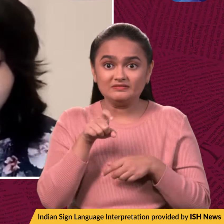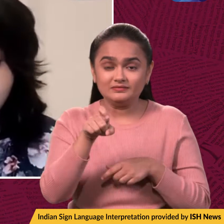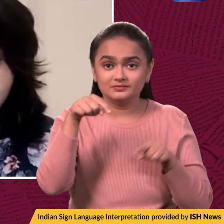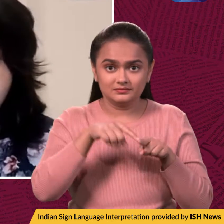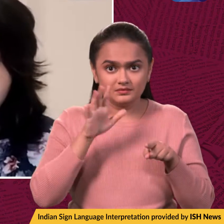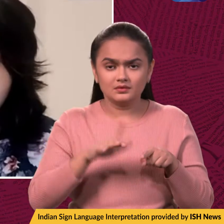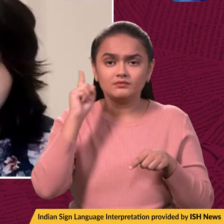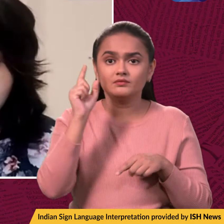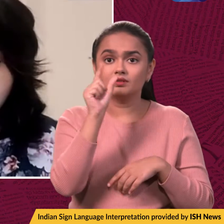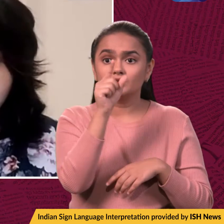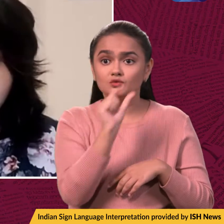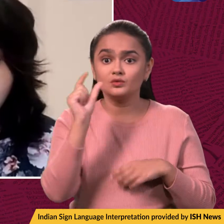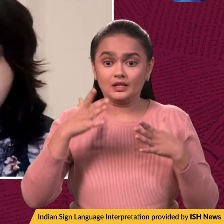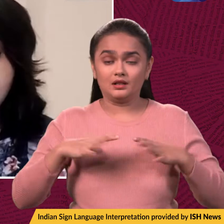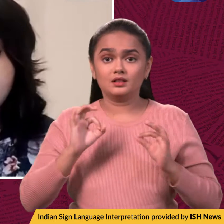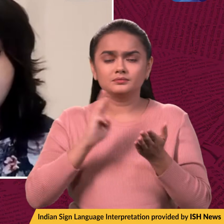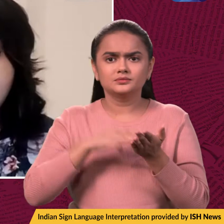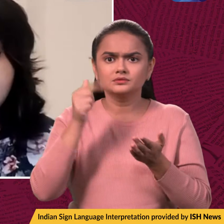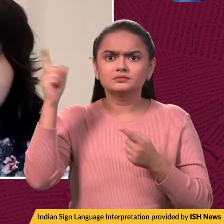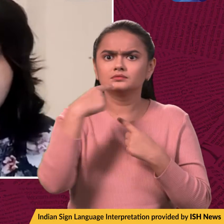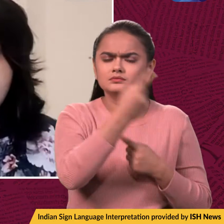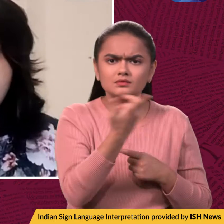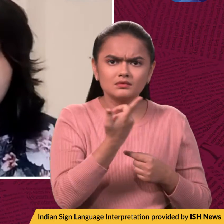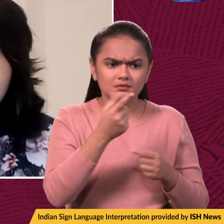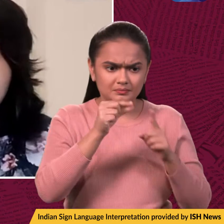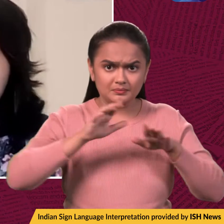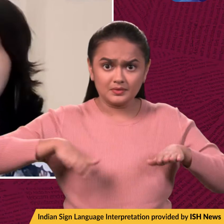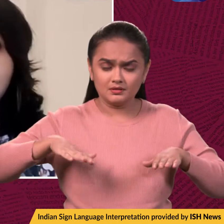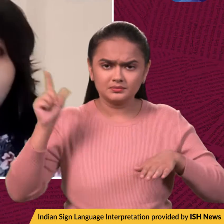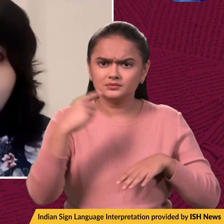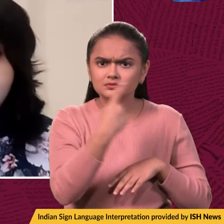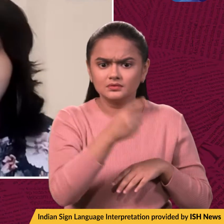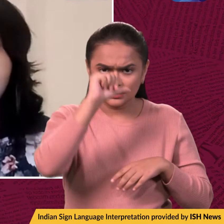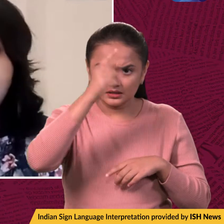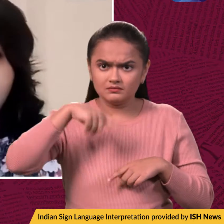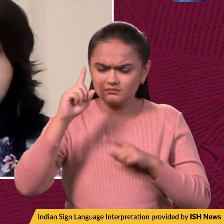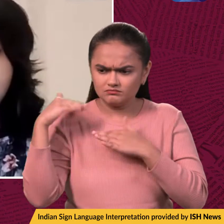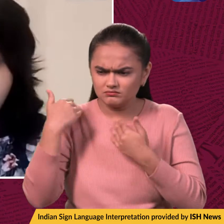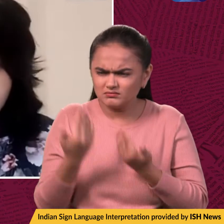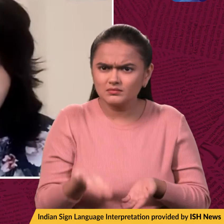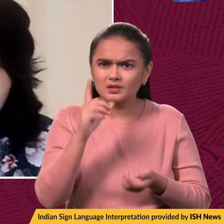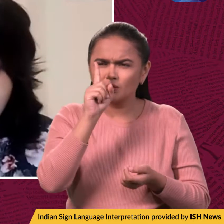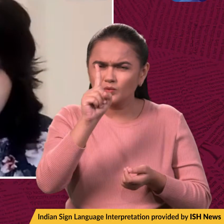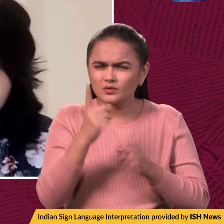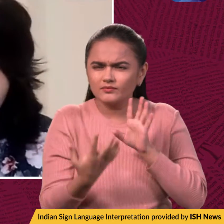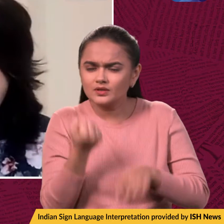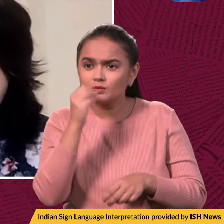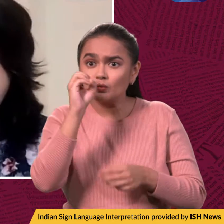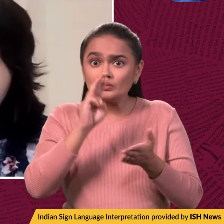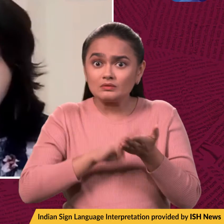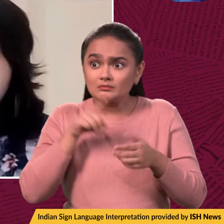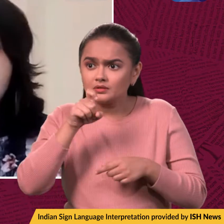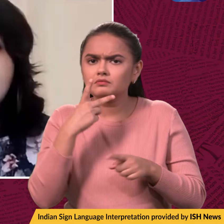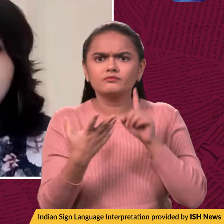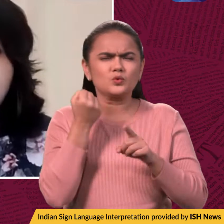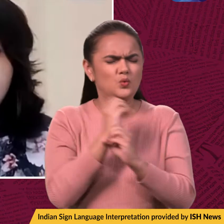variant. Union Health Minister Mansukh Mandavia has told the Parliament today that India has so far not reported any case of